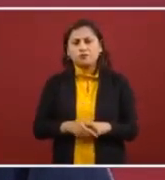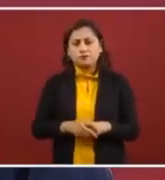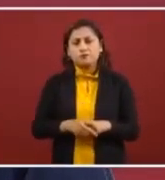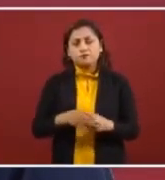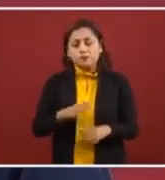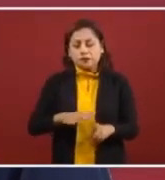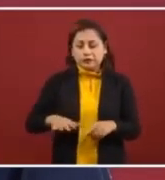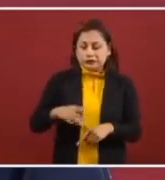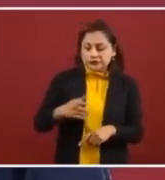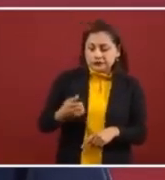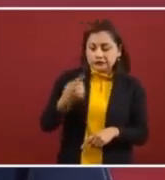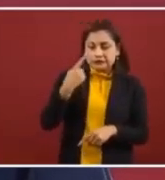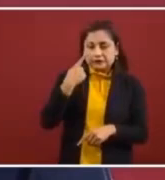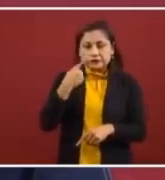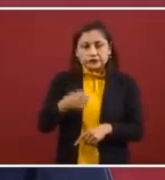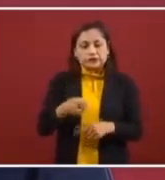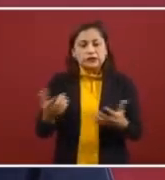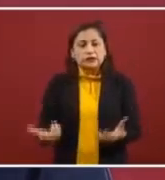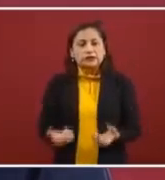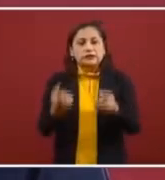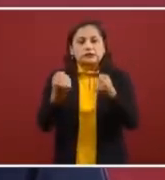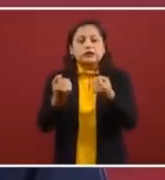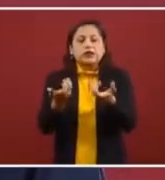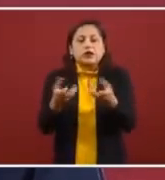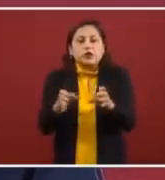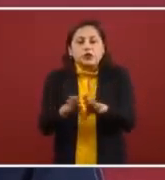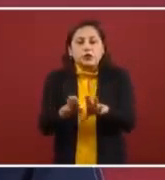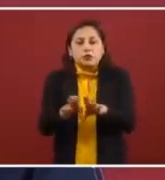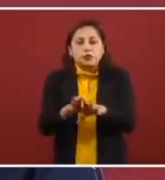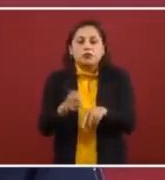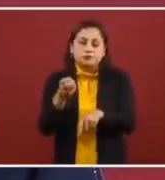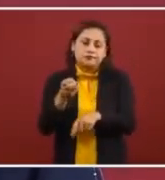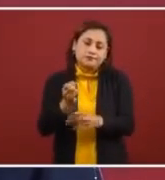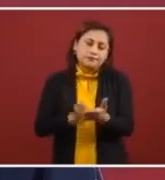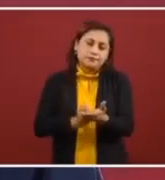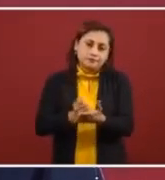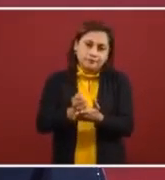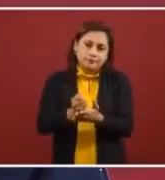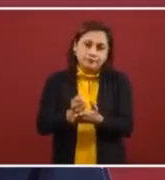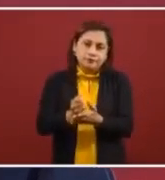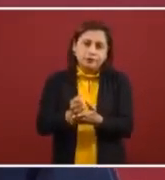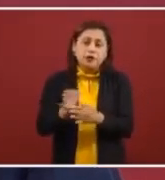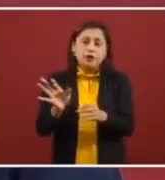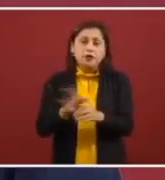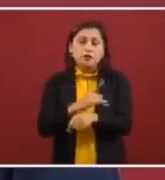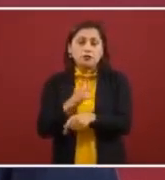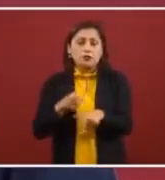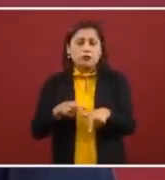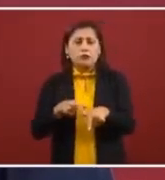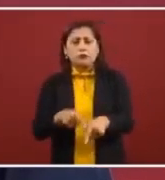save lives and to prevent a massacre.